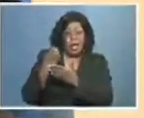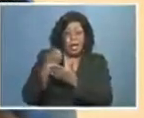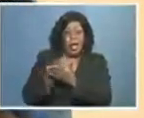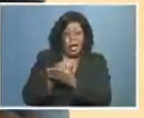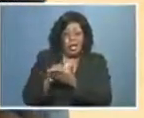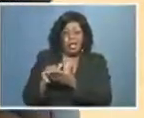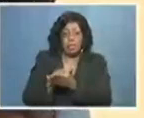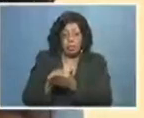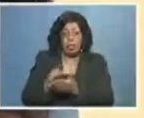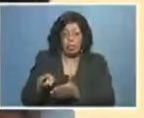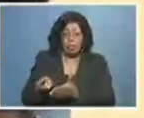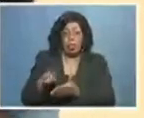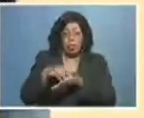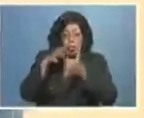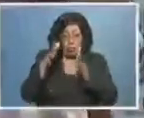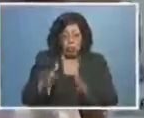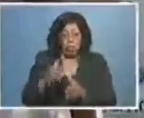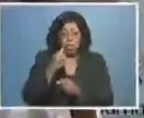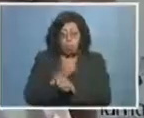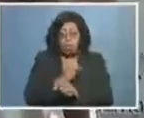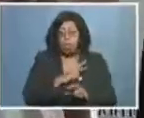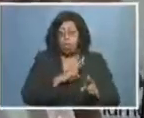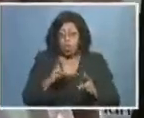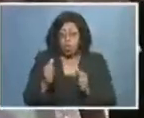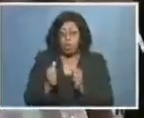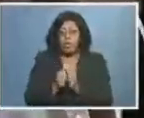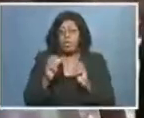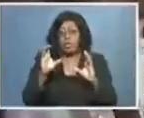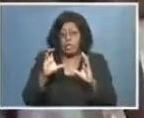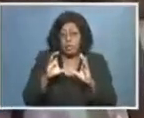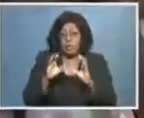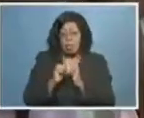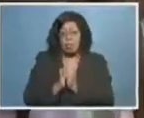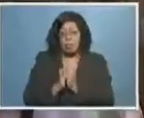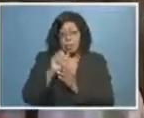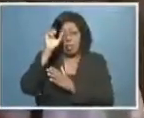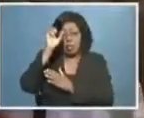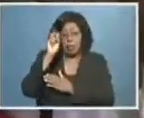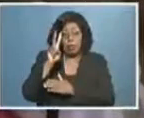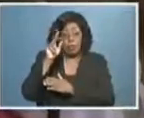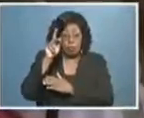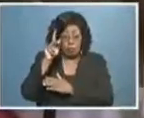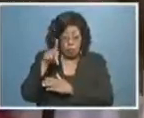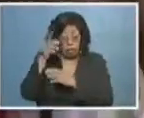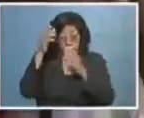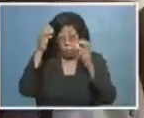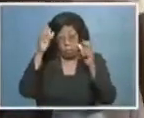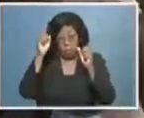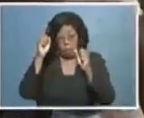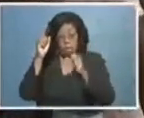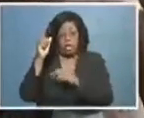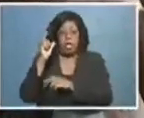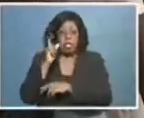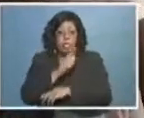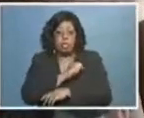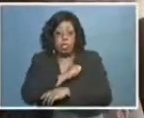giving them the opportunity to get workforce readiness certificates. BTVI Vice President of Fund Development Alicia Thompson